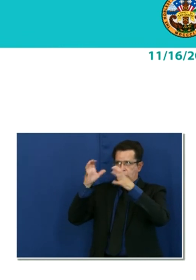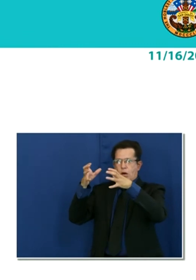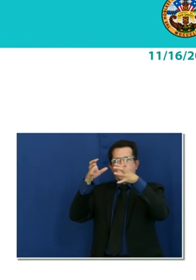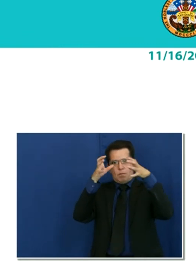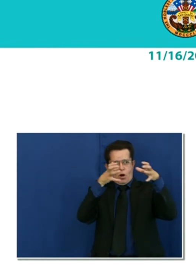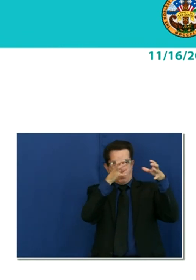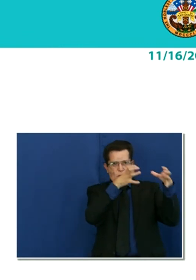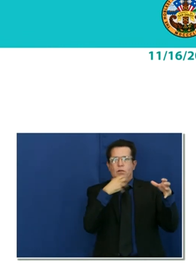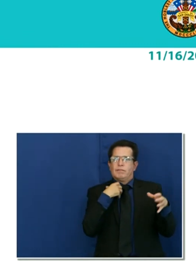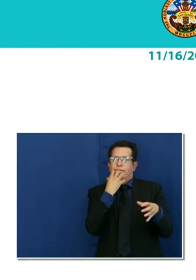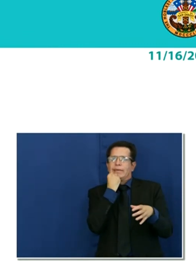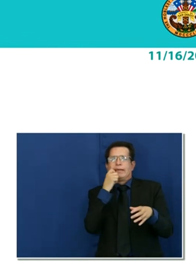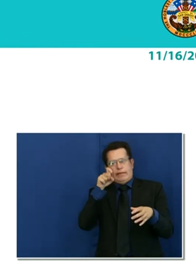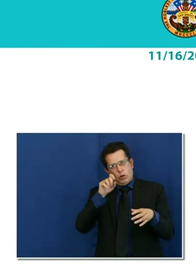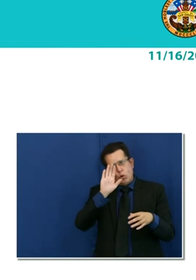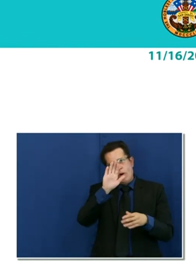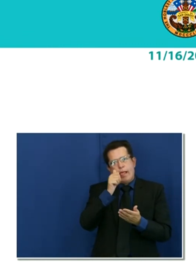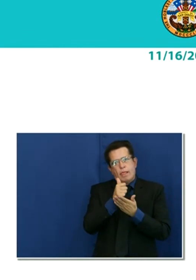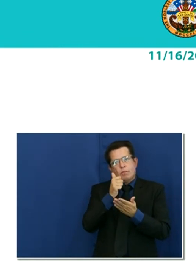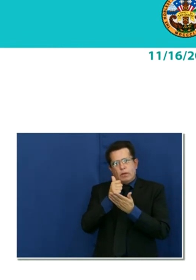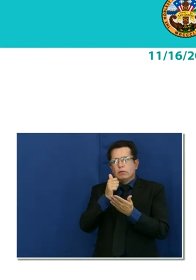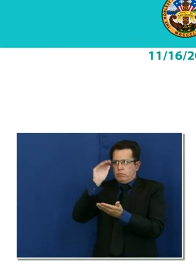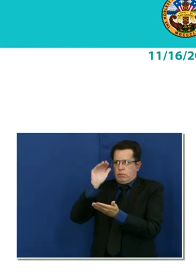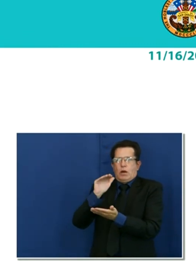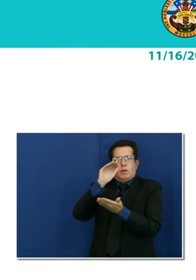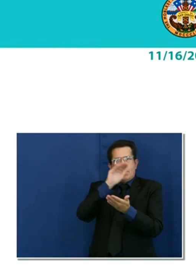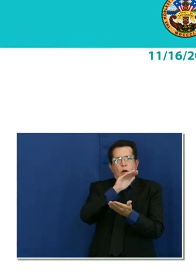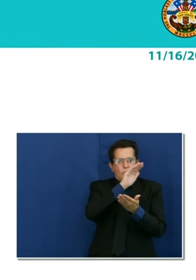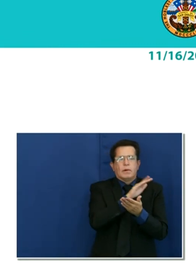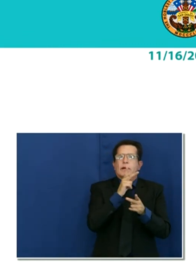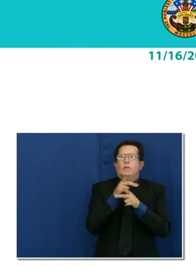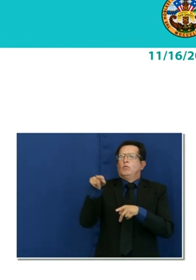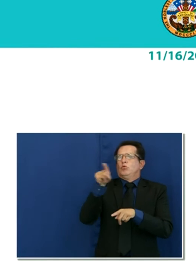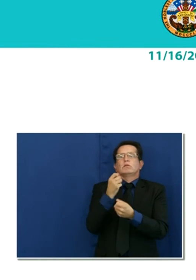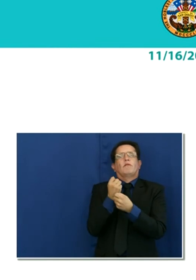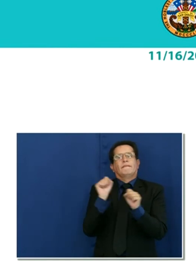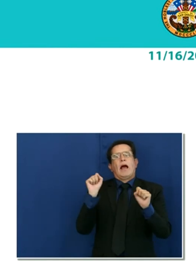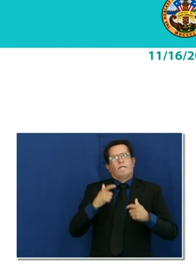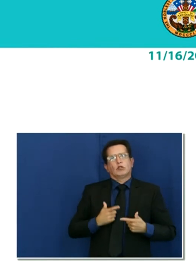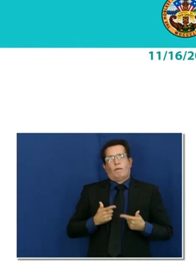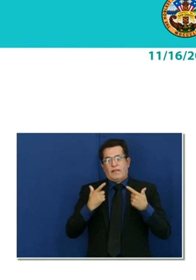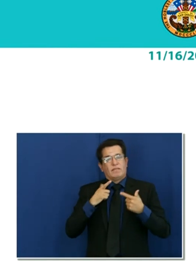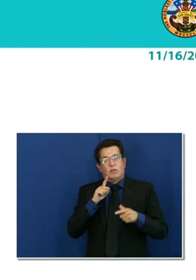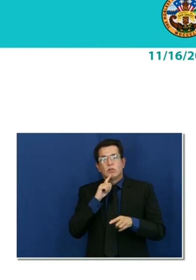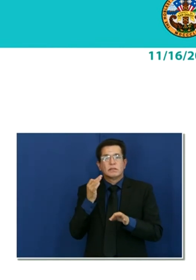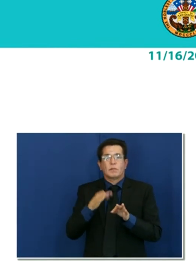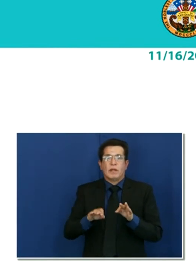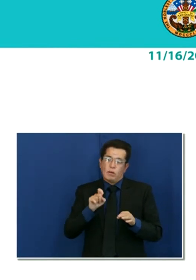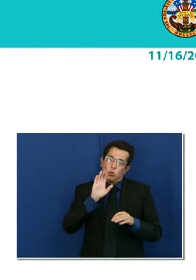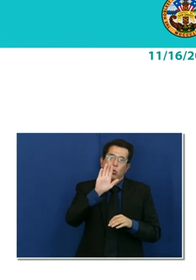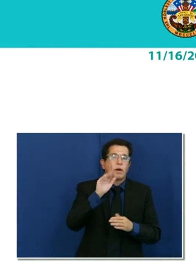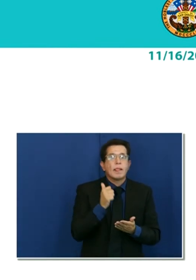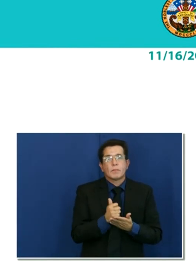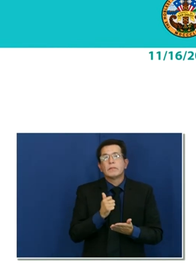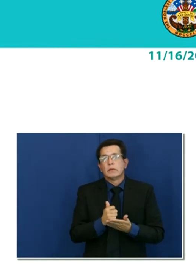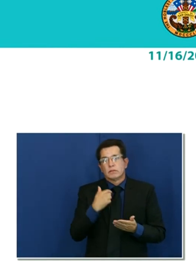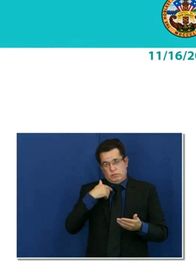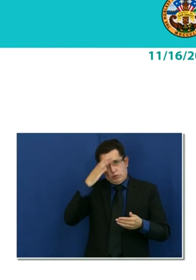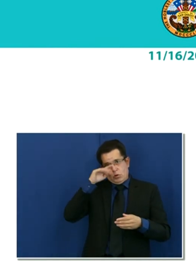of our community need you to take action, and it's just that simple. Now, we all know what to